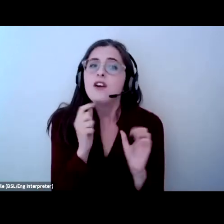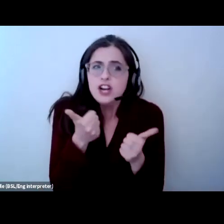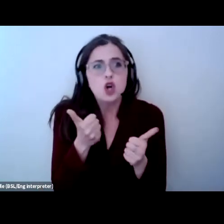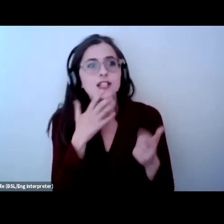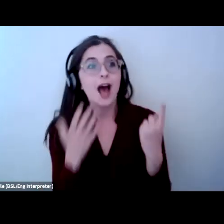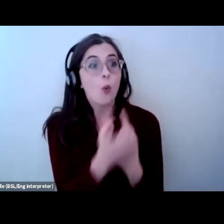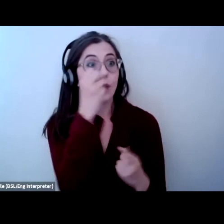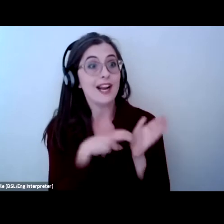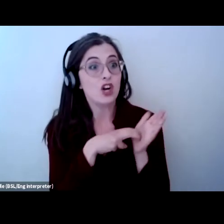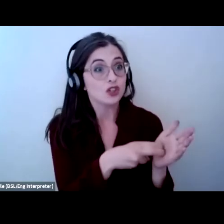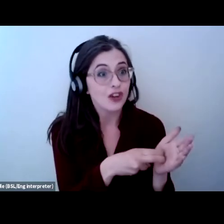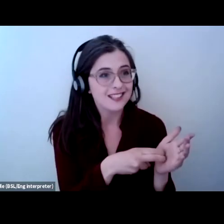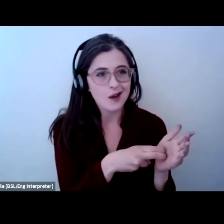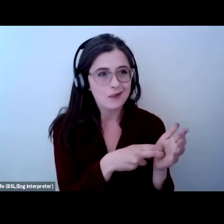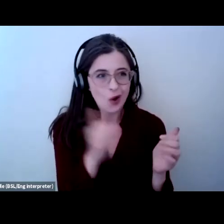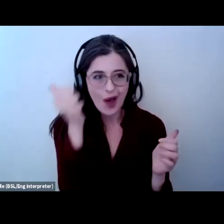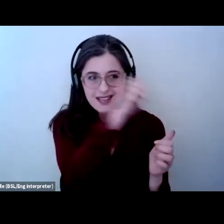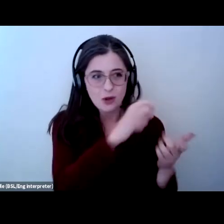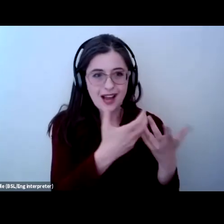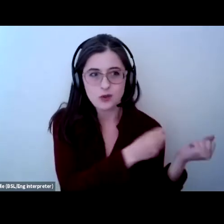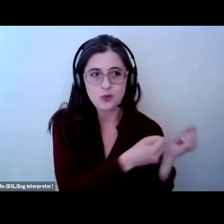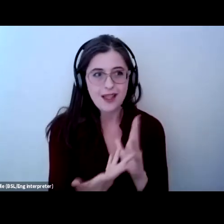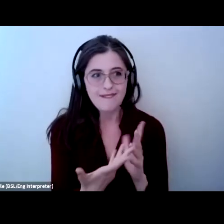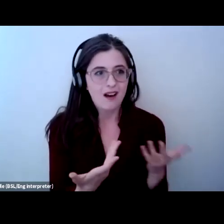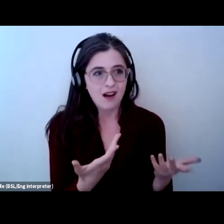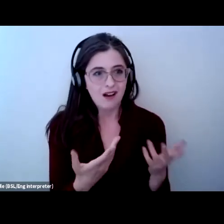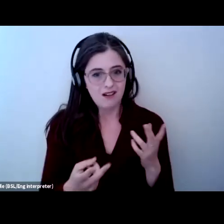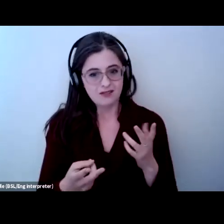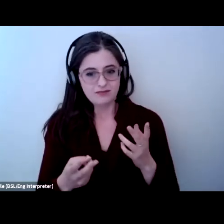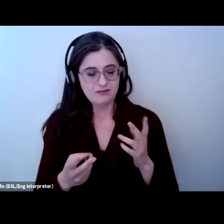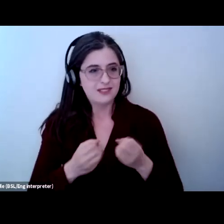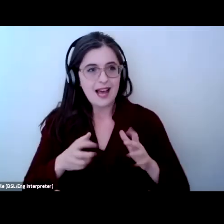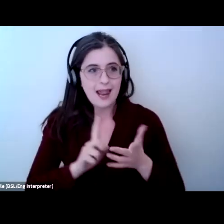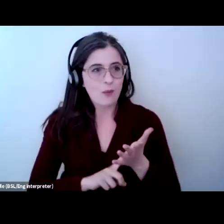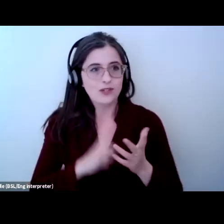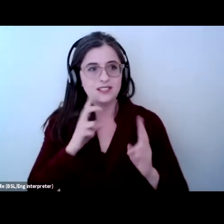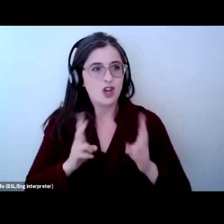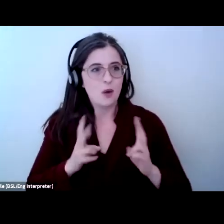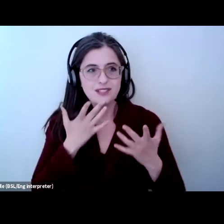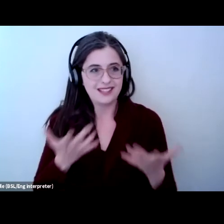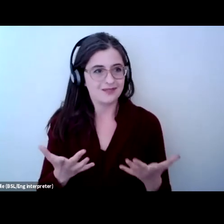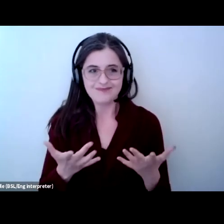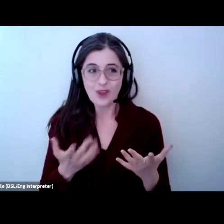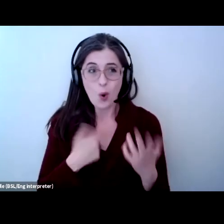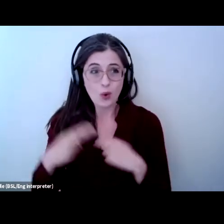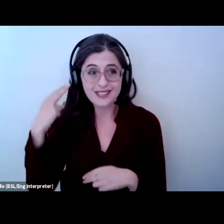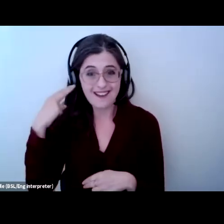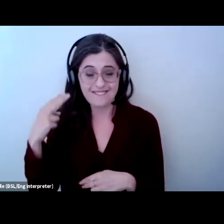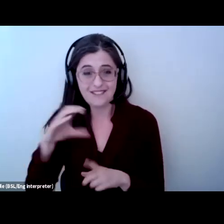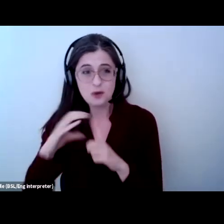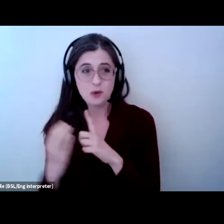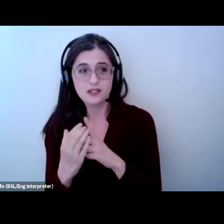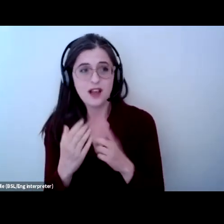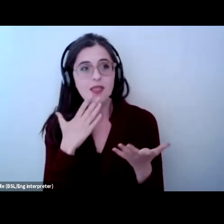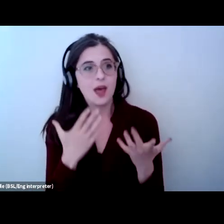getting contracts, but not necessarily experts in sign language interpreting or the deaf community, were basically snapping